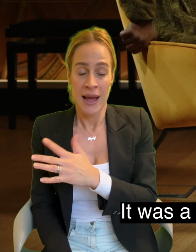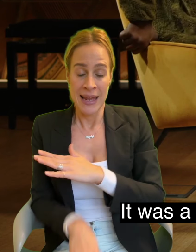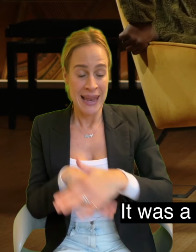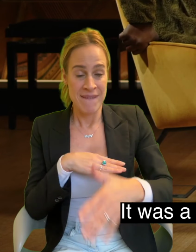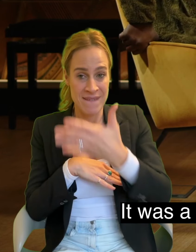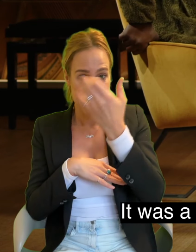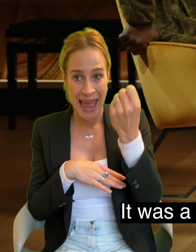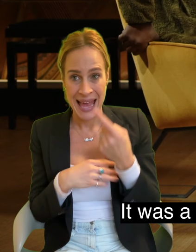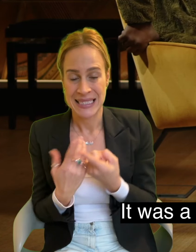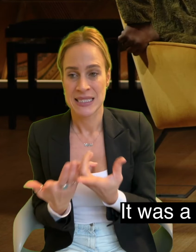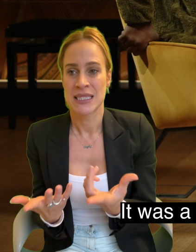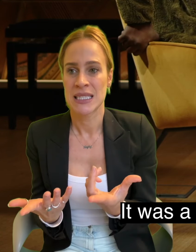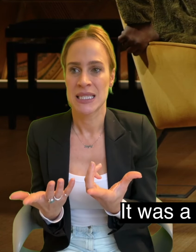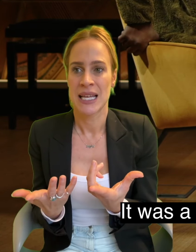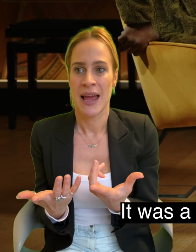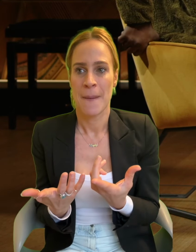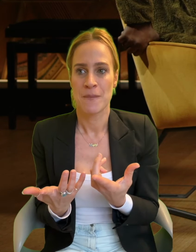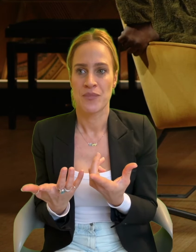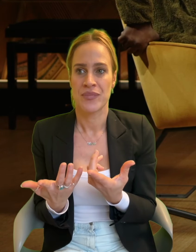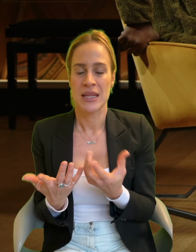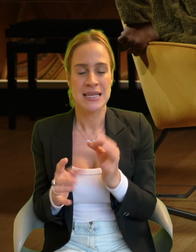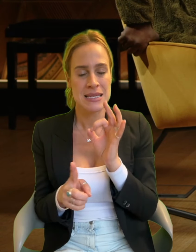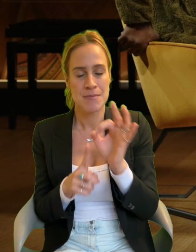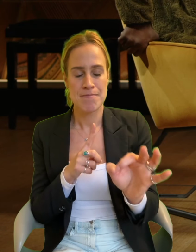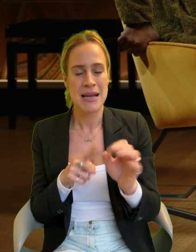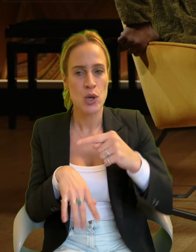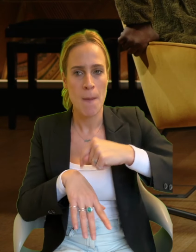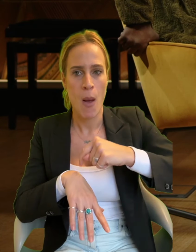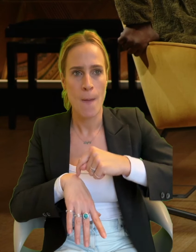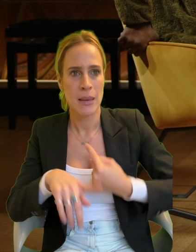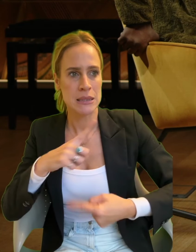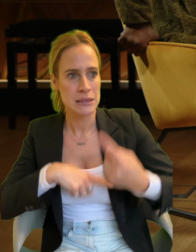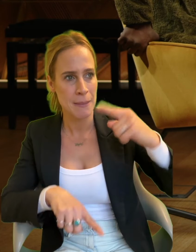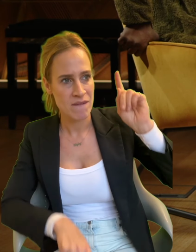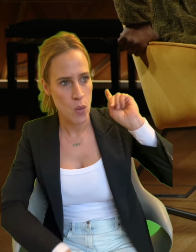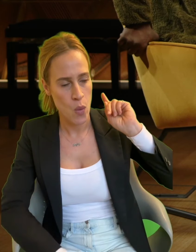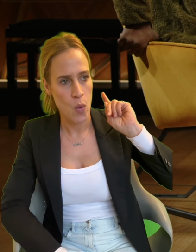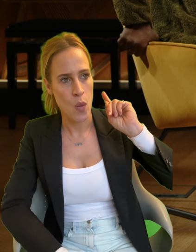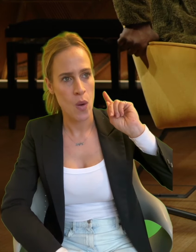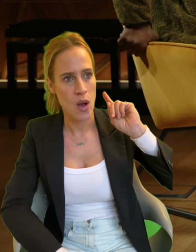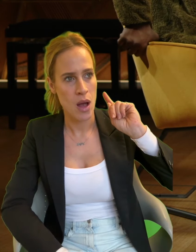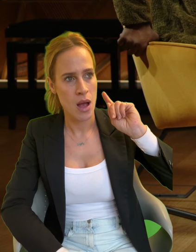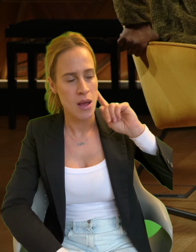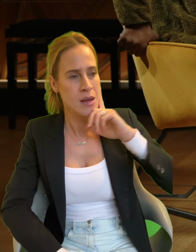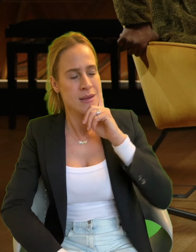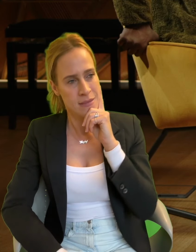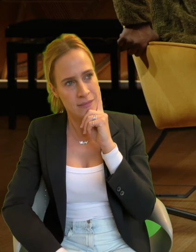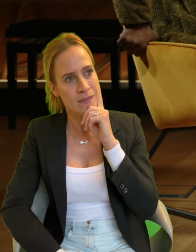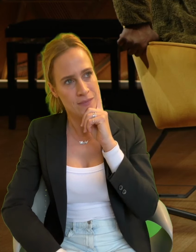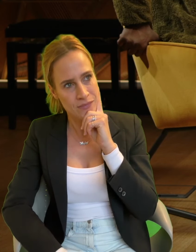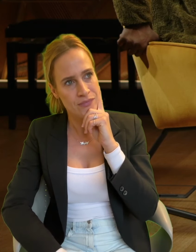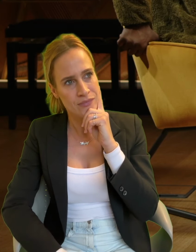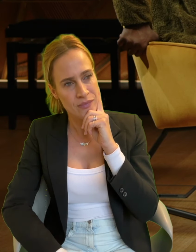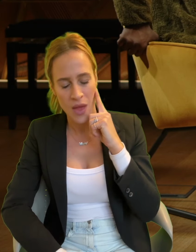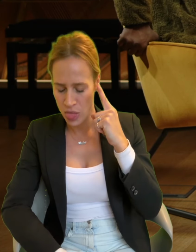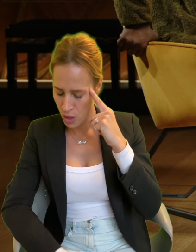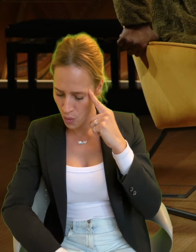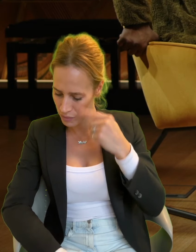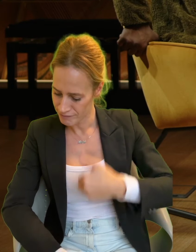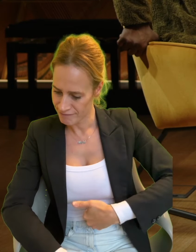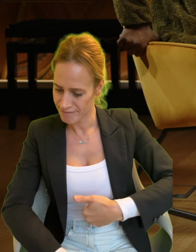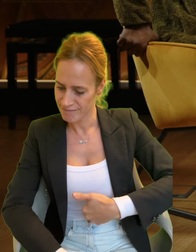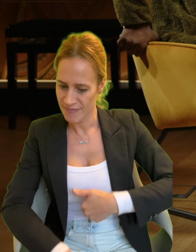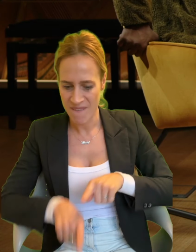a special moment for me, because it was one of the early days where I said, you know what, Jay, go with your